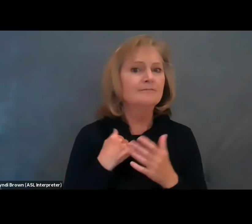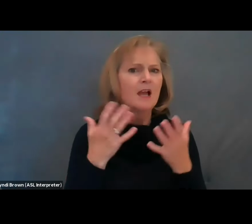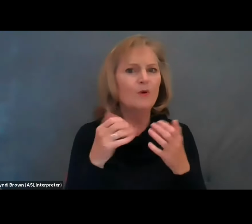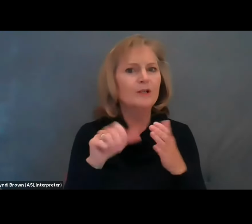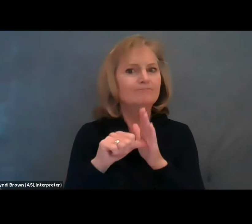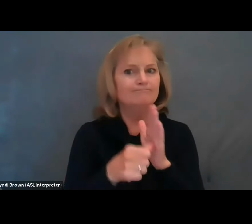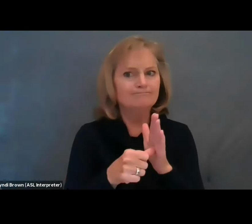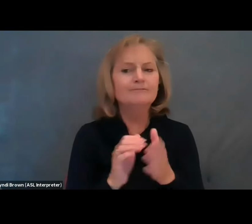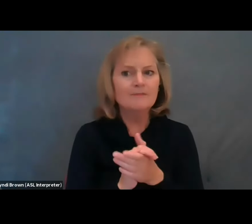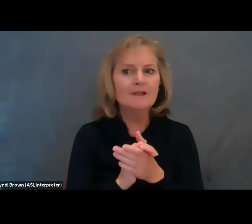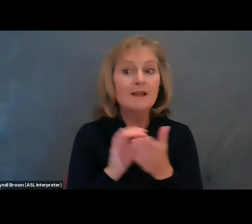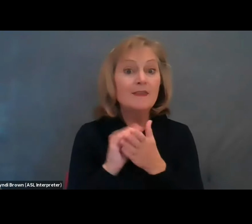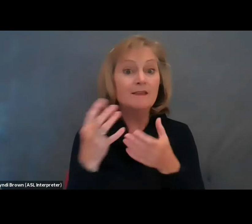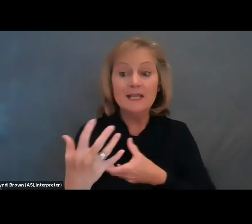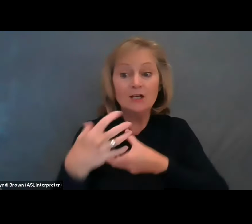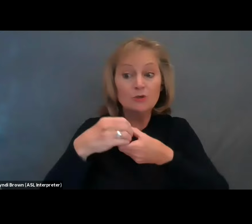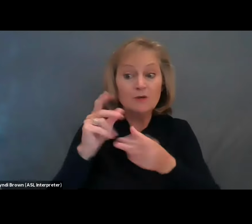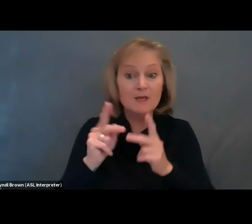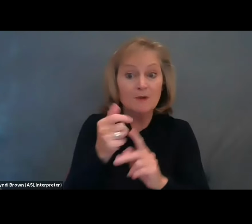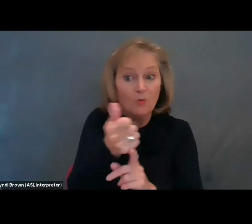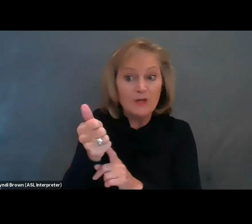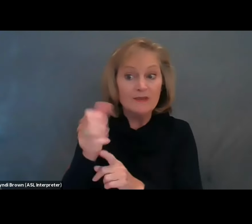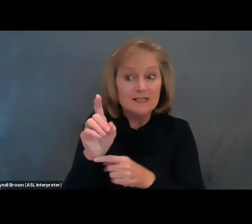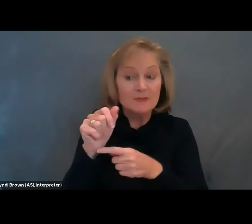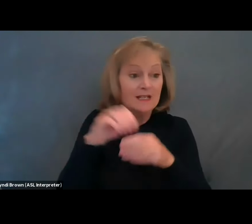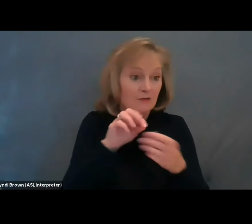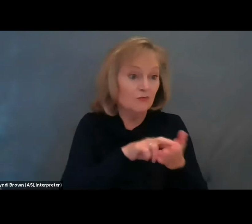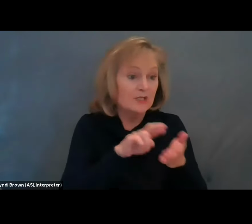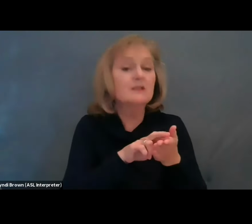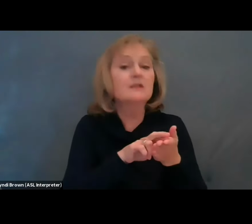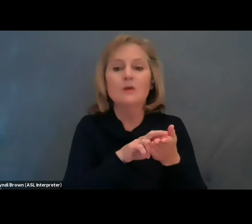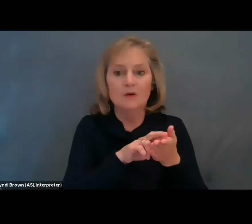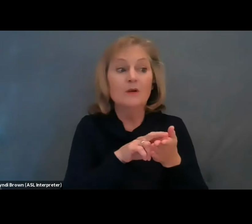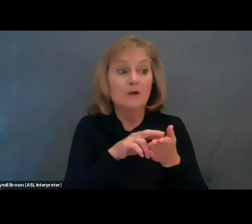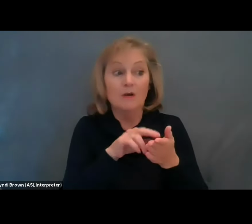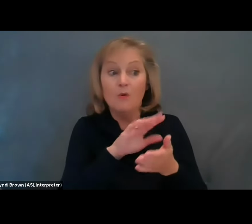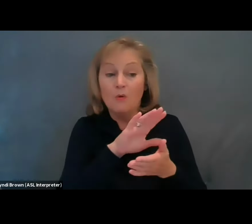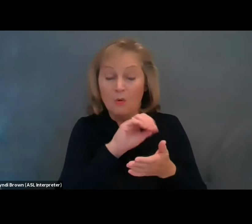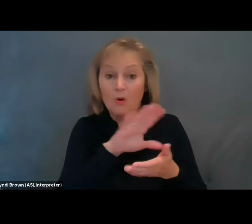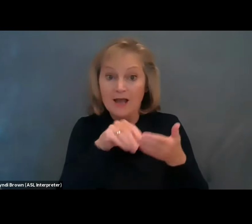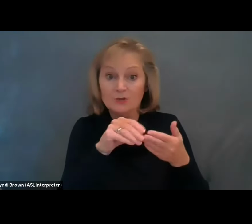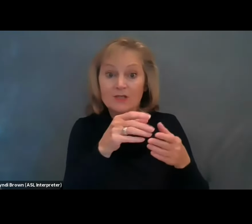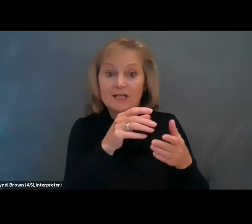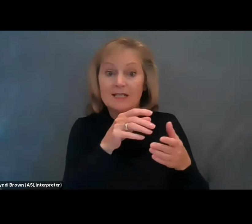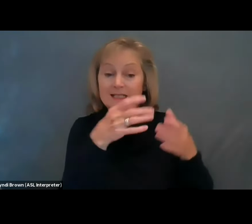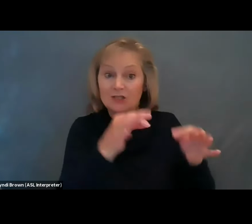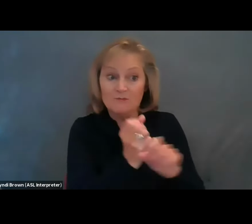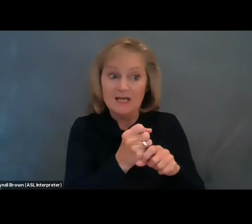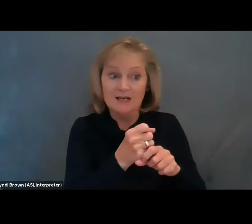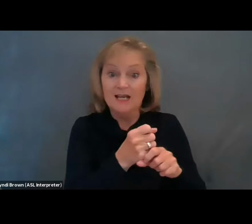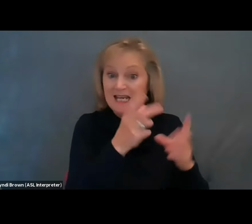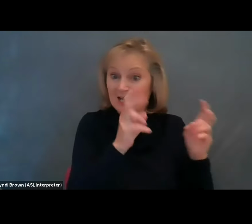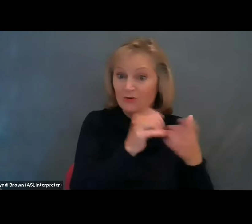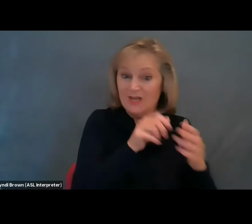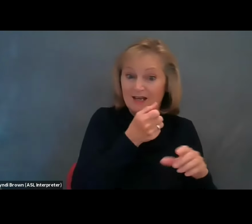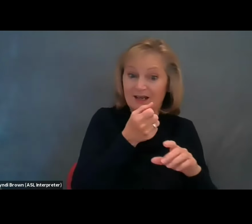underline that the inclusion of people with disabilities in the research or decision-making on the issues that affect their lives are